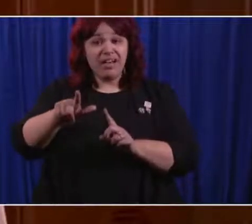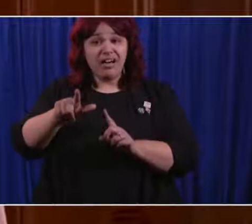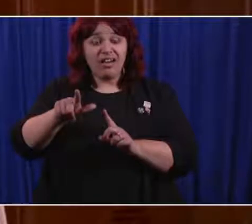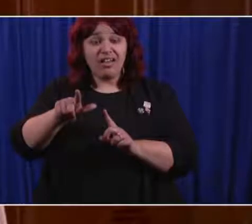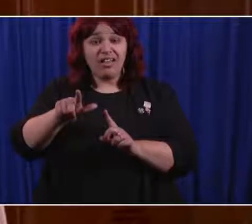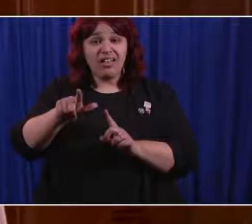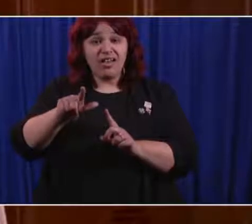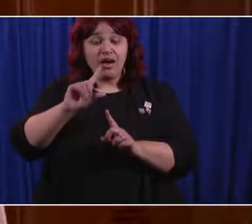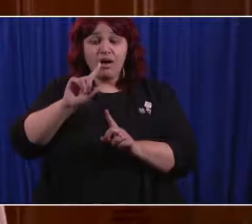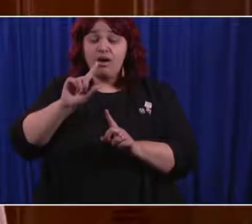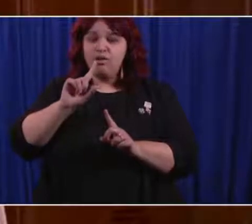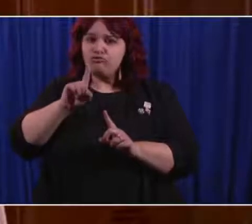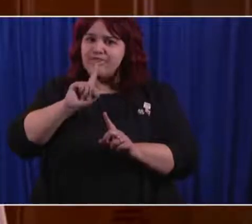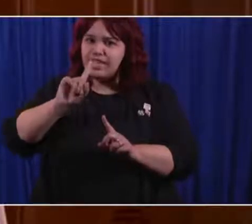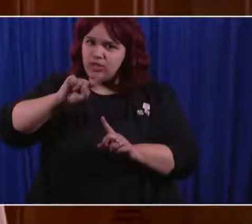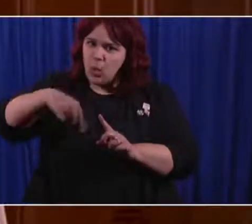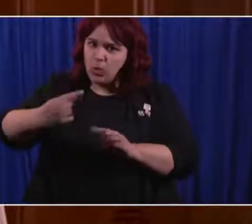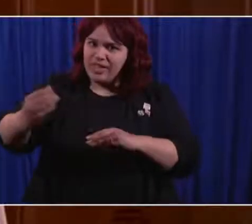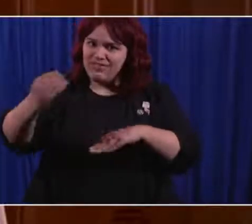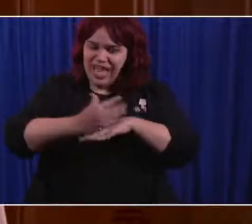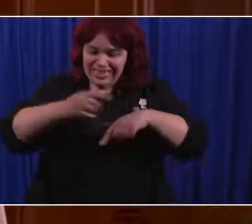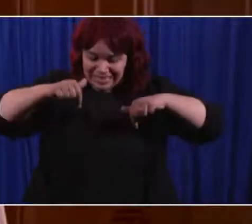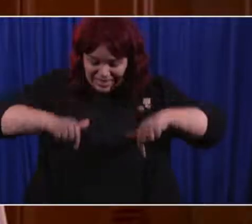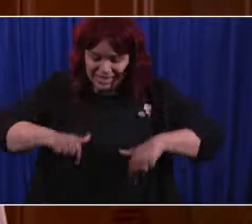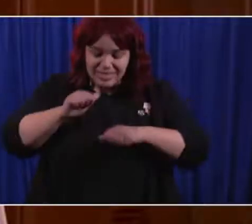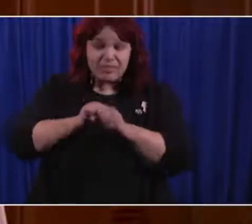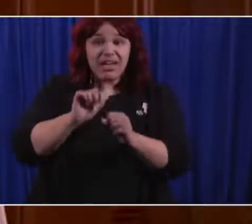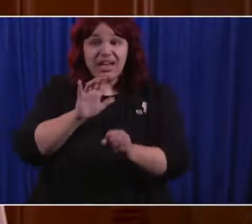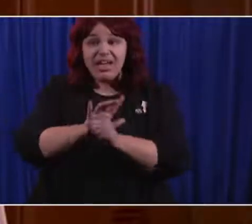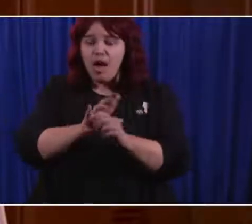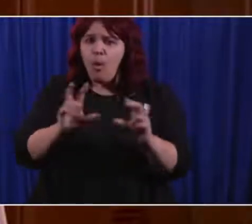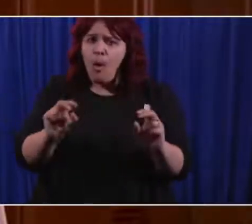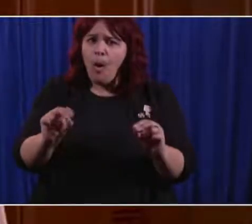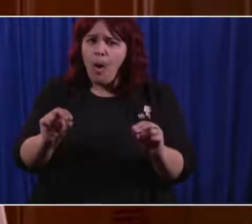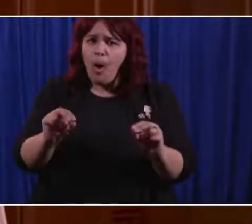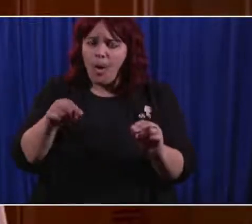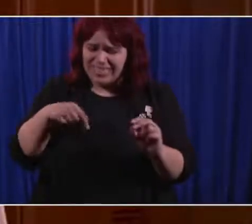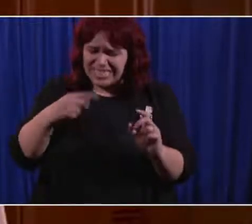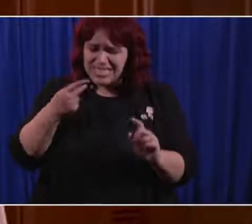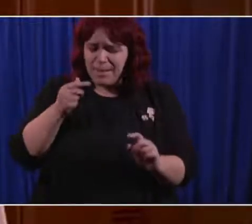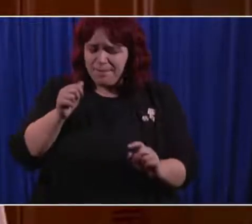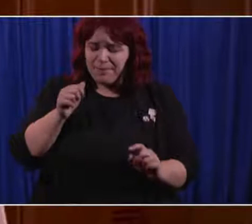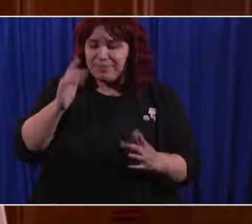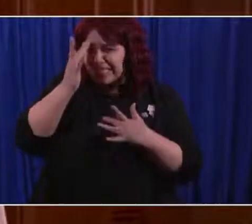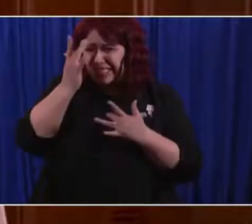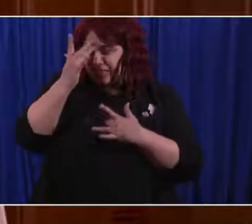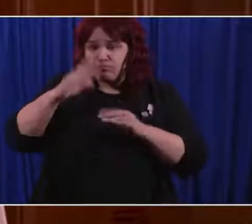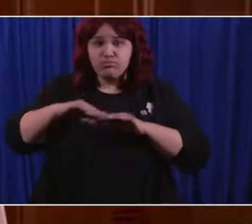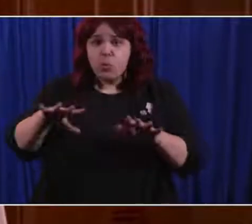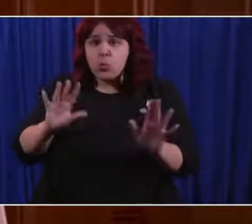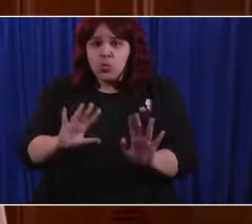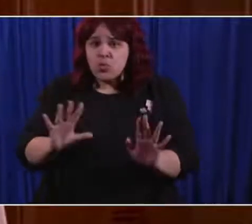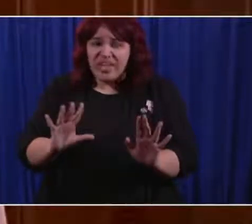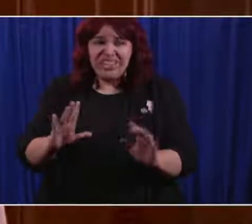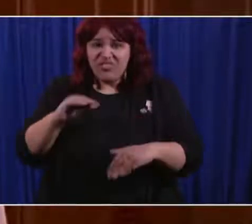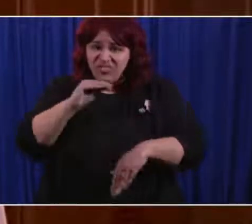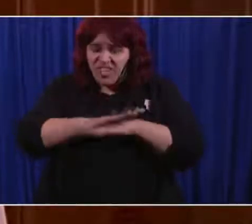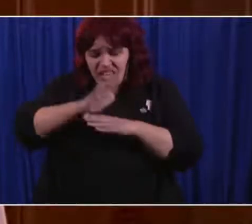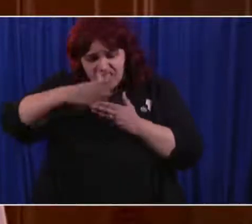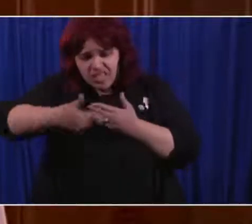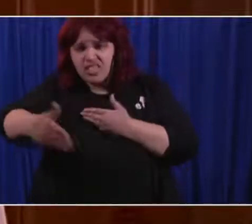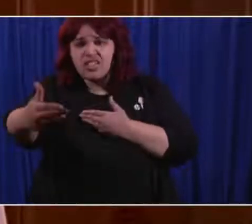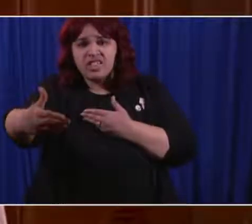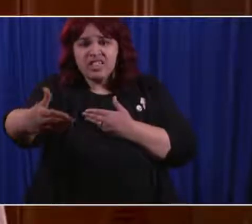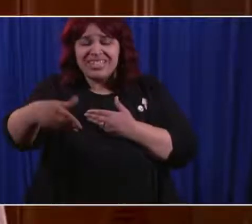We're going to be out of this pandemic, I hope, fairly soon. What this bill is about is setting